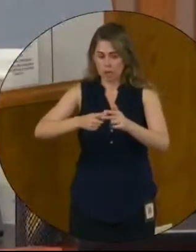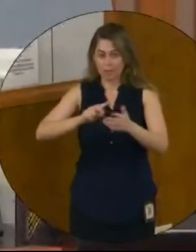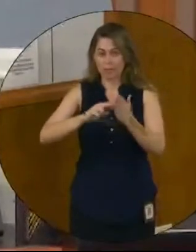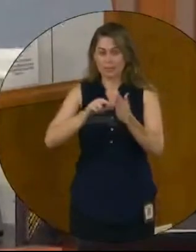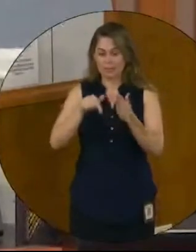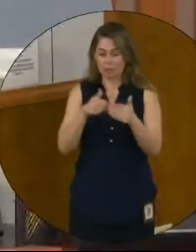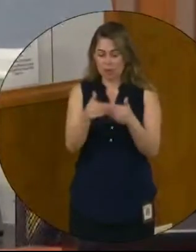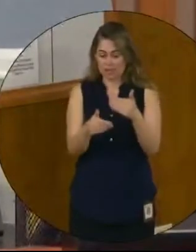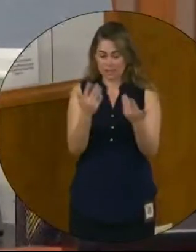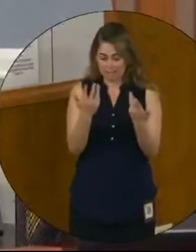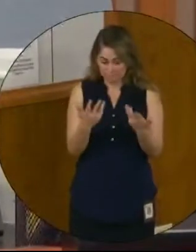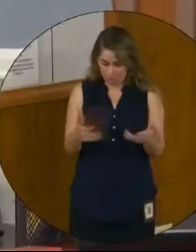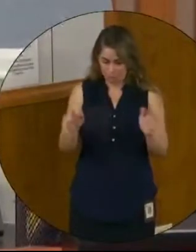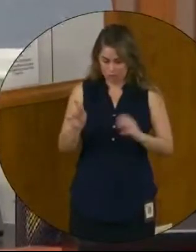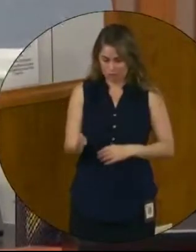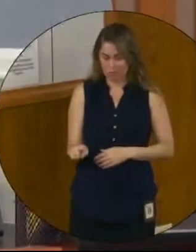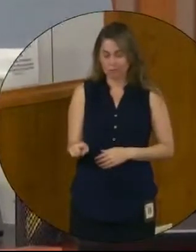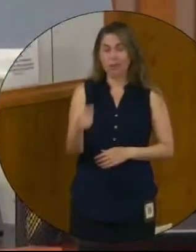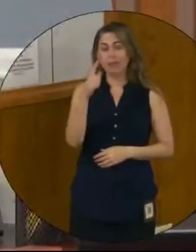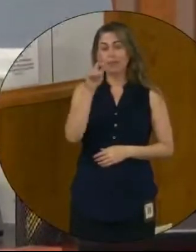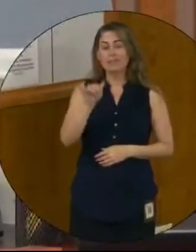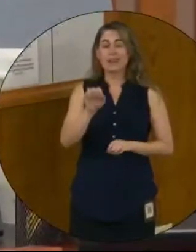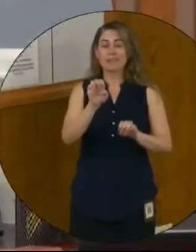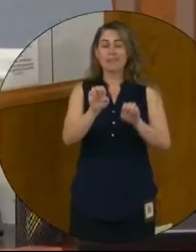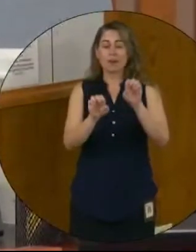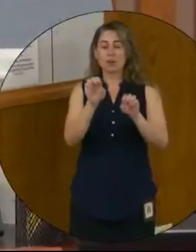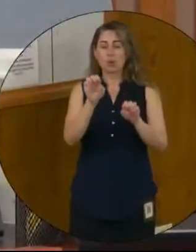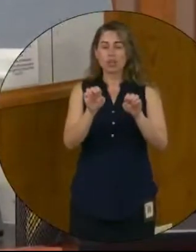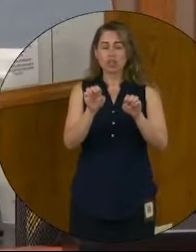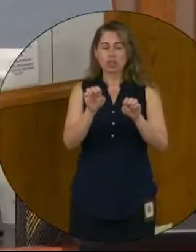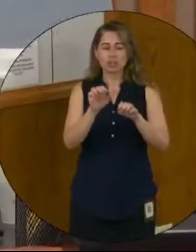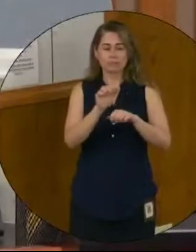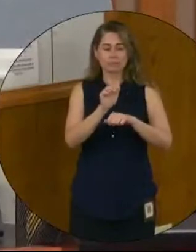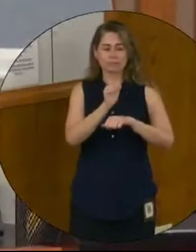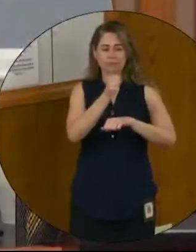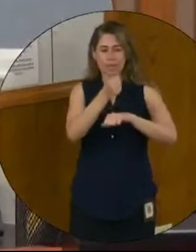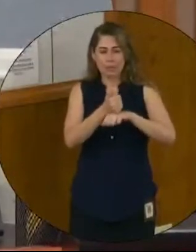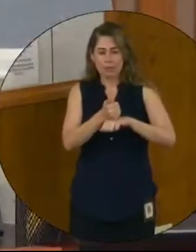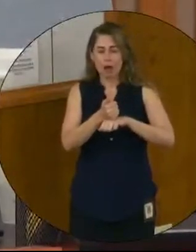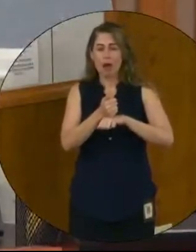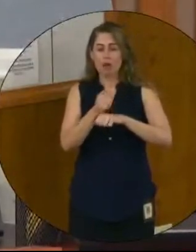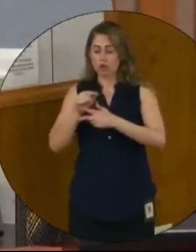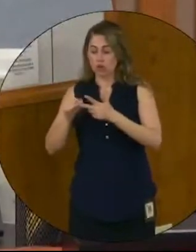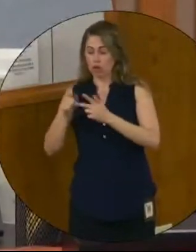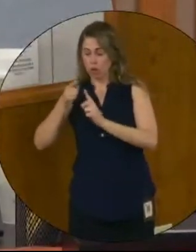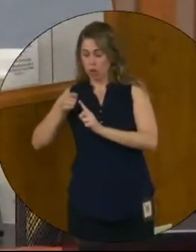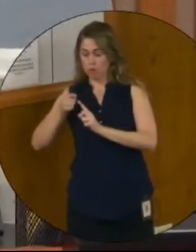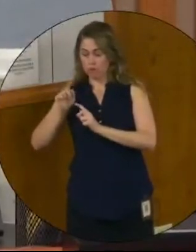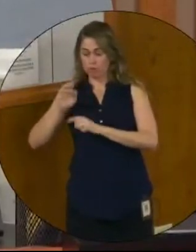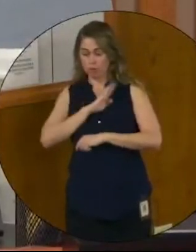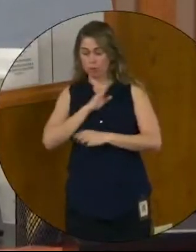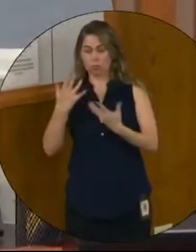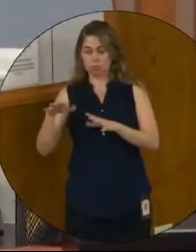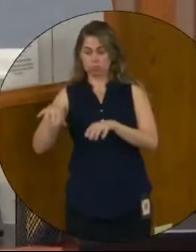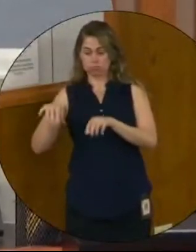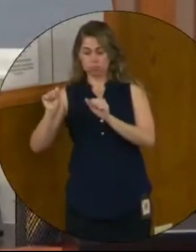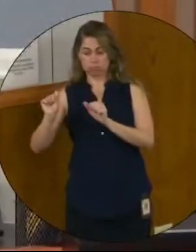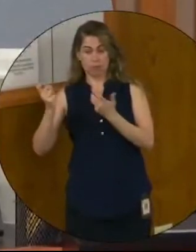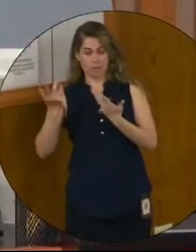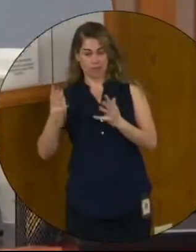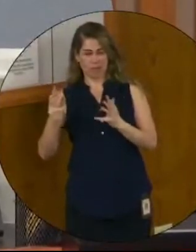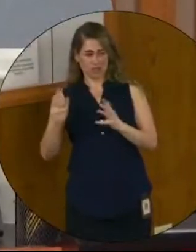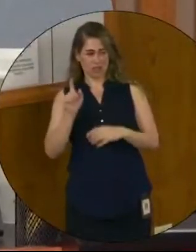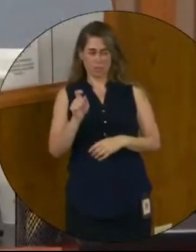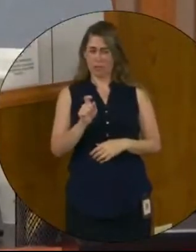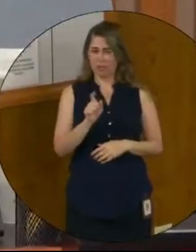process. Because the evaluation is framed around the 3 goals that the board adopted, it should be pretty straightforward. It's